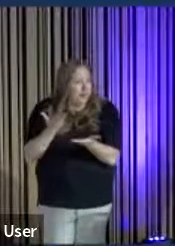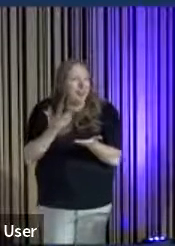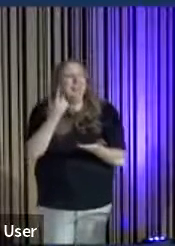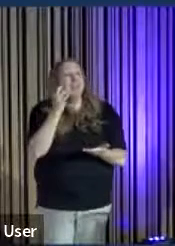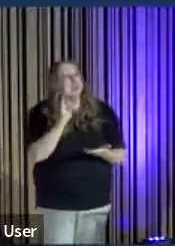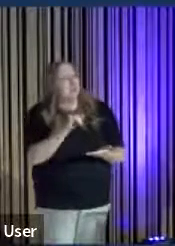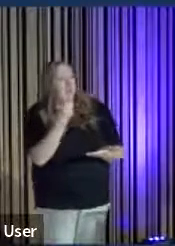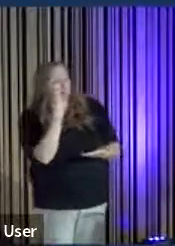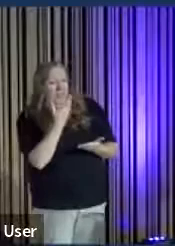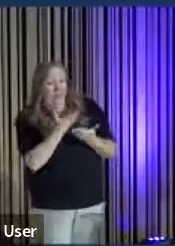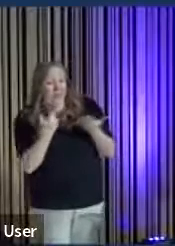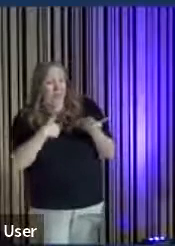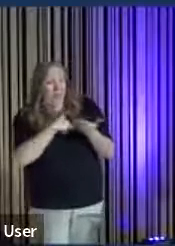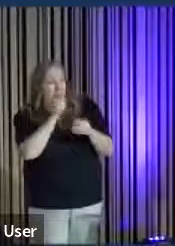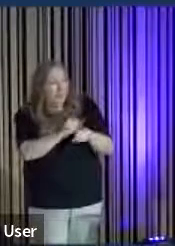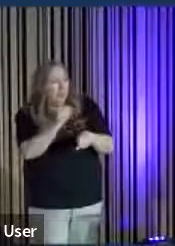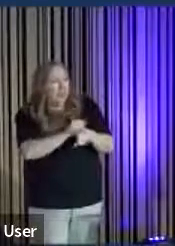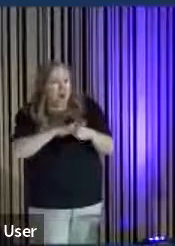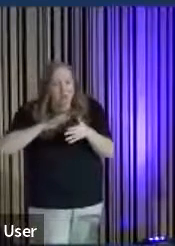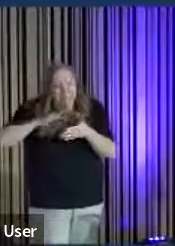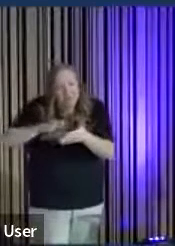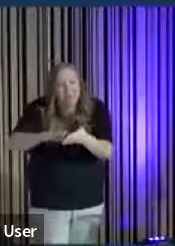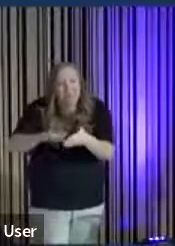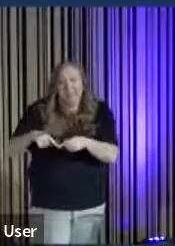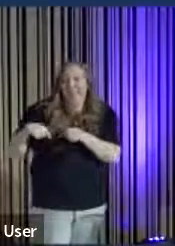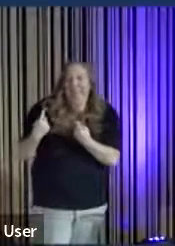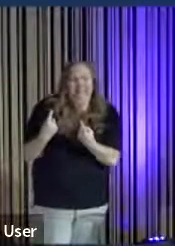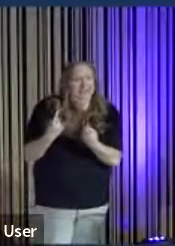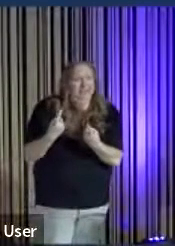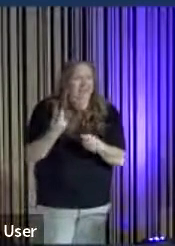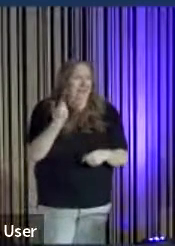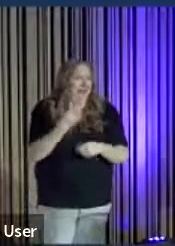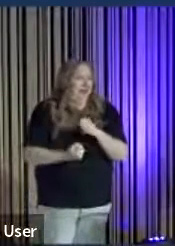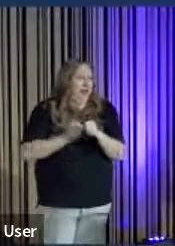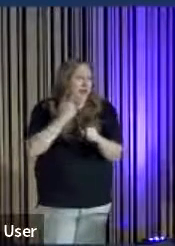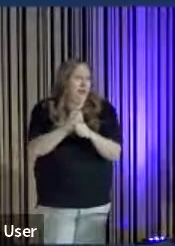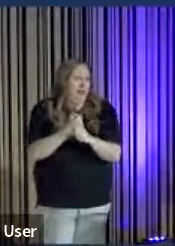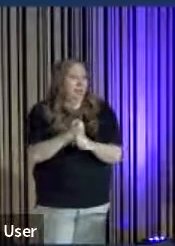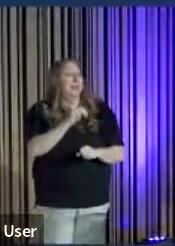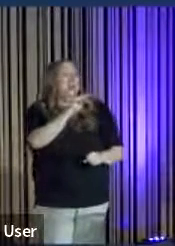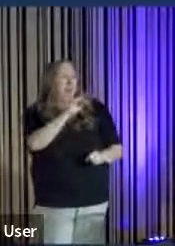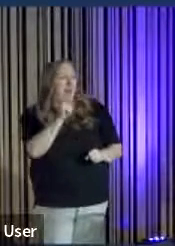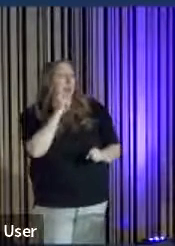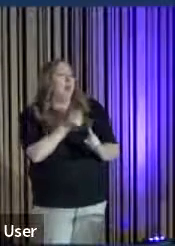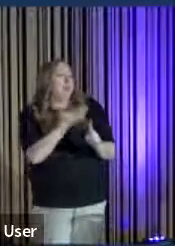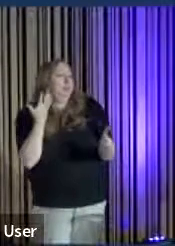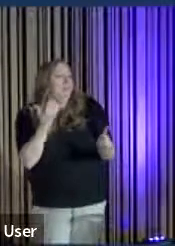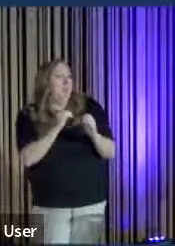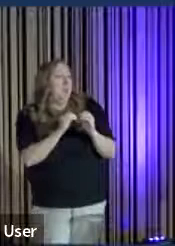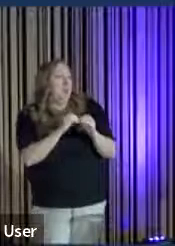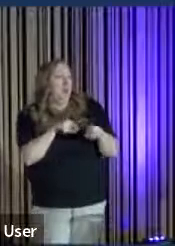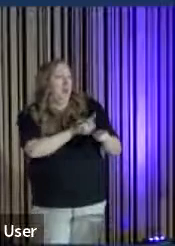working on over several years. And Matt will allude to that a little bit later on during his presentation.